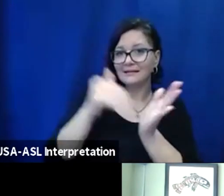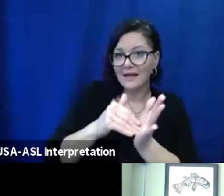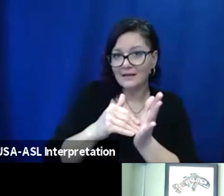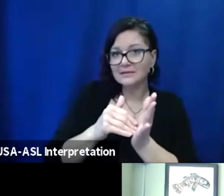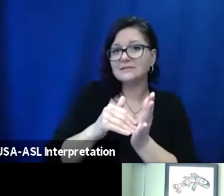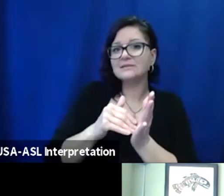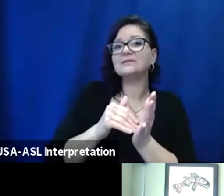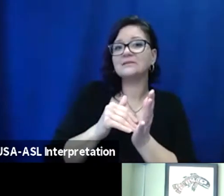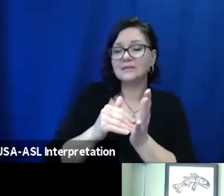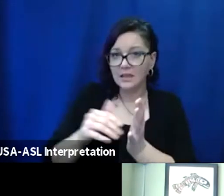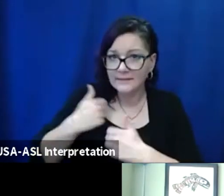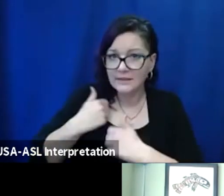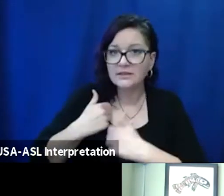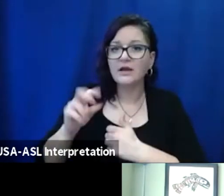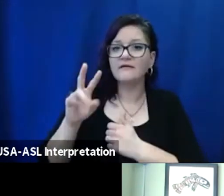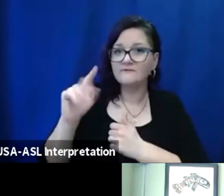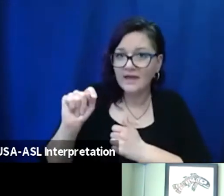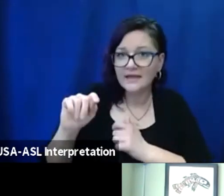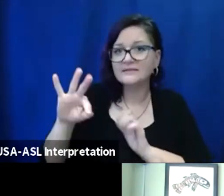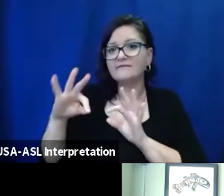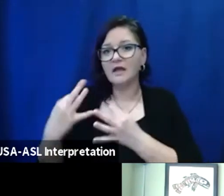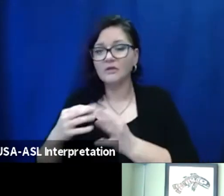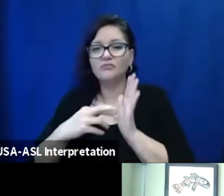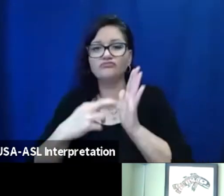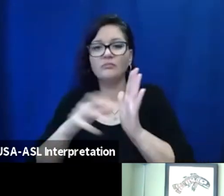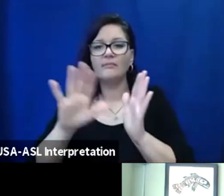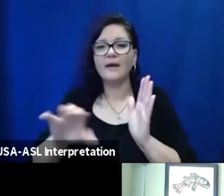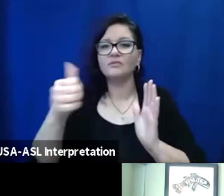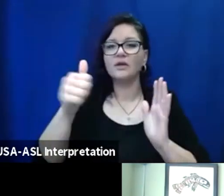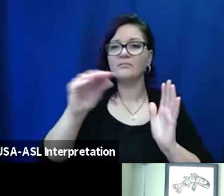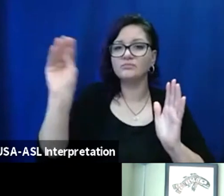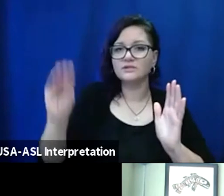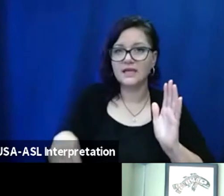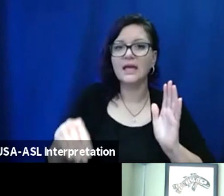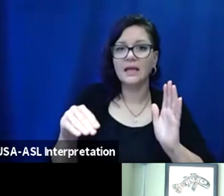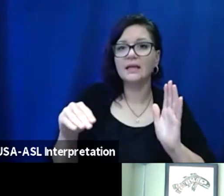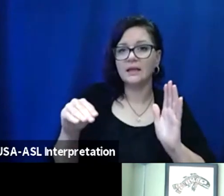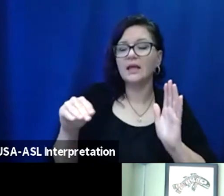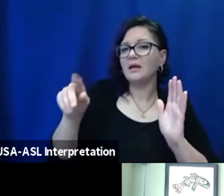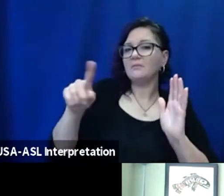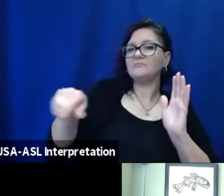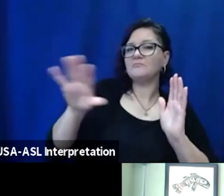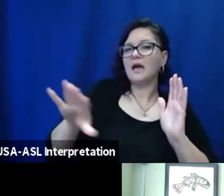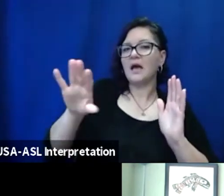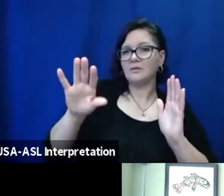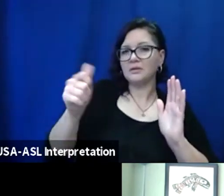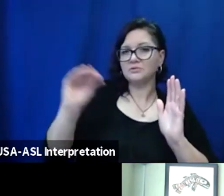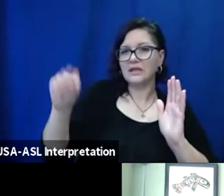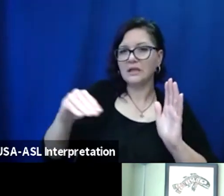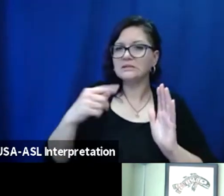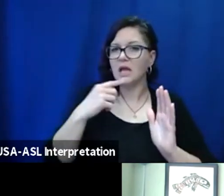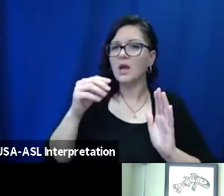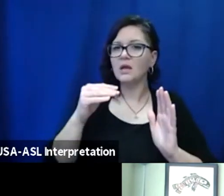veterans, retirees, and families, representing 10% of our population, call Washington home. And we host a